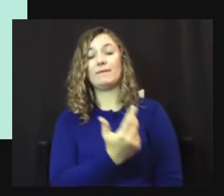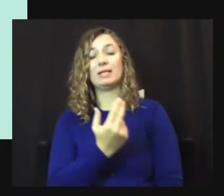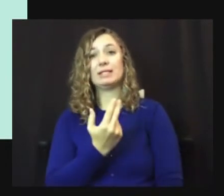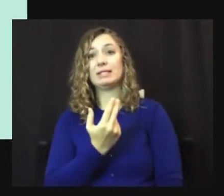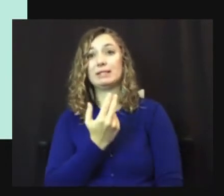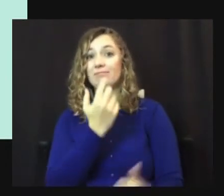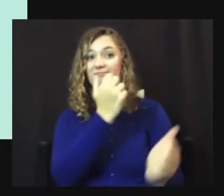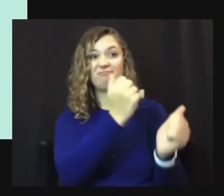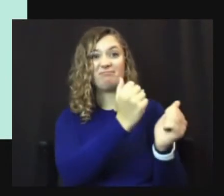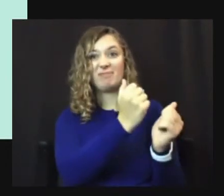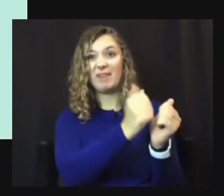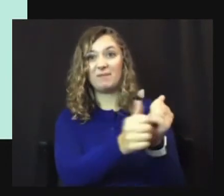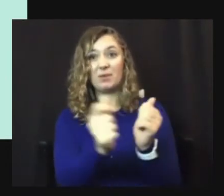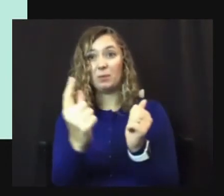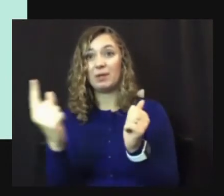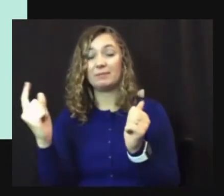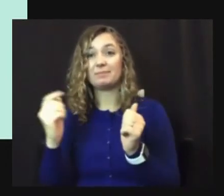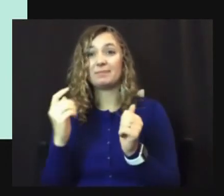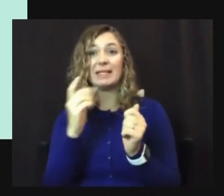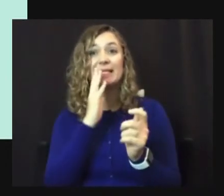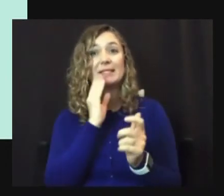us, experience